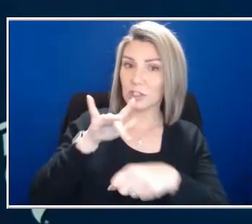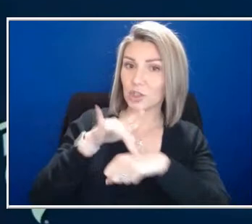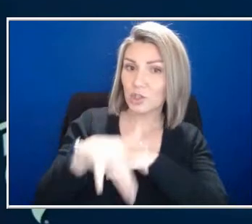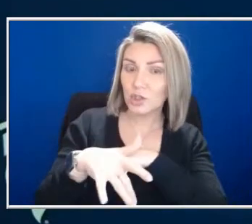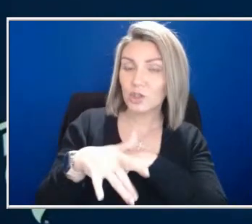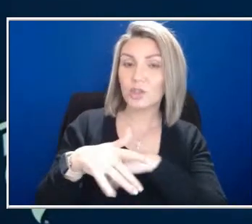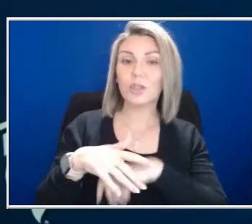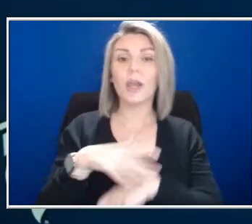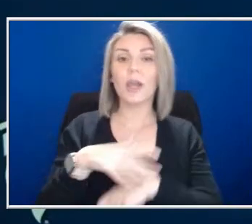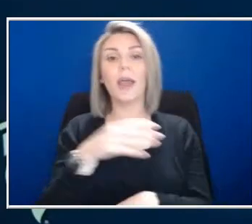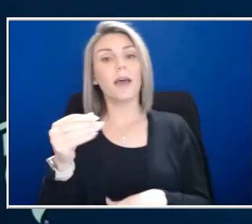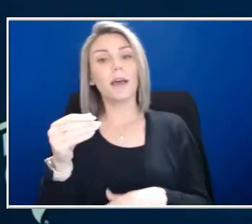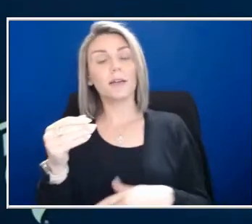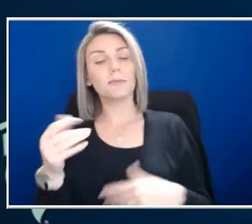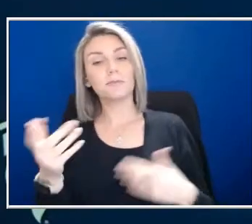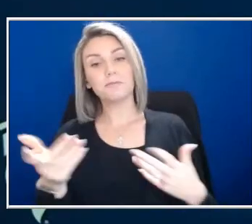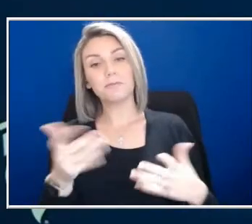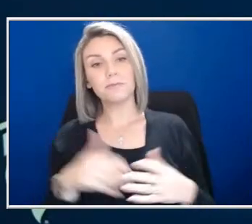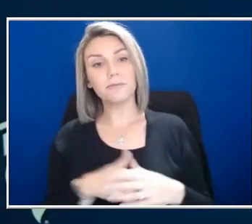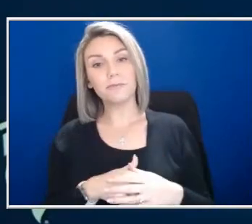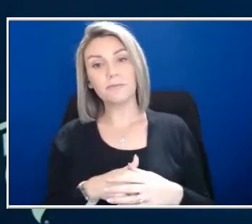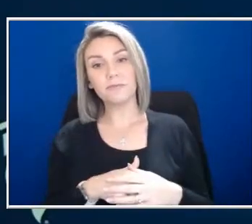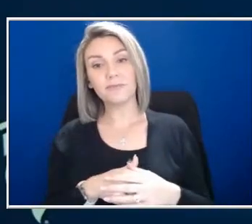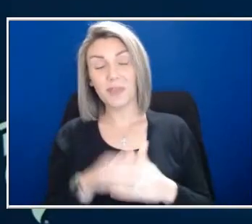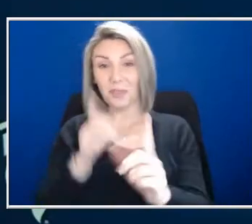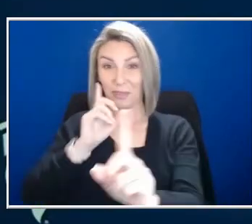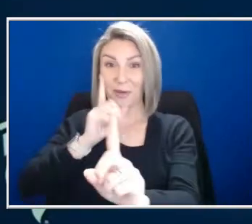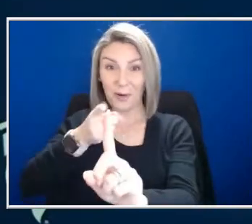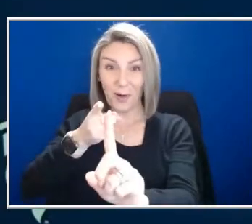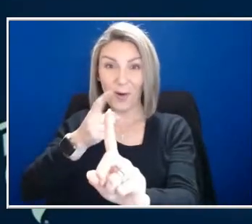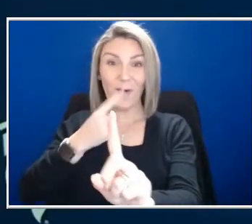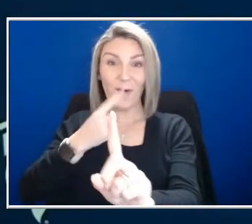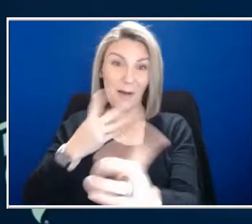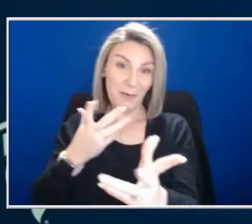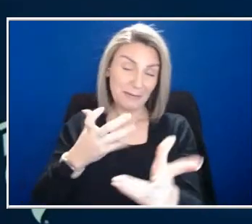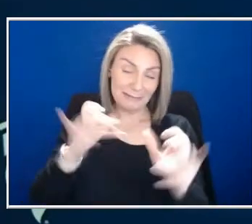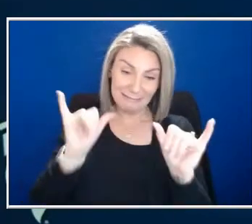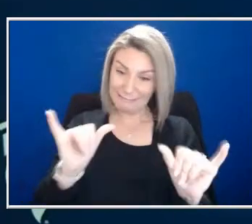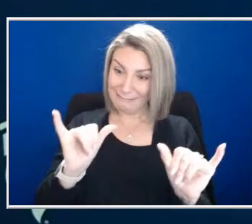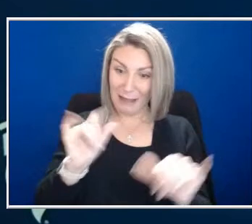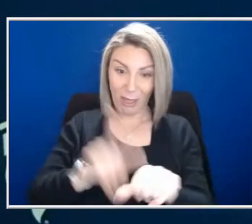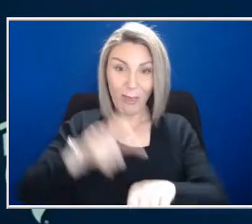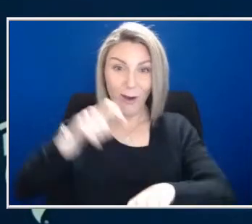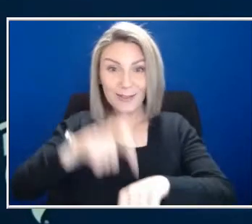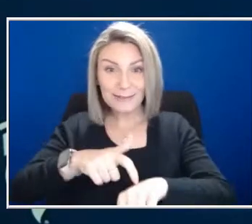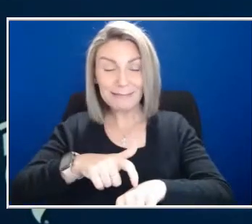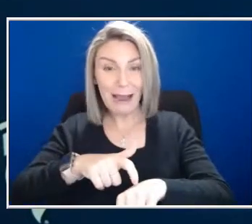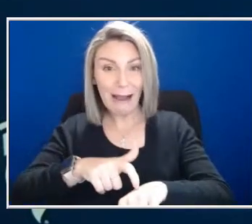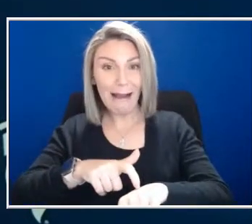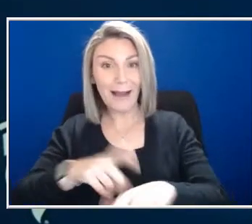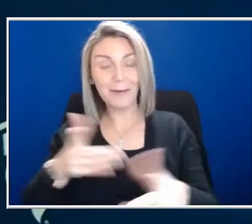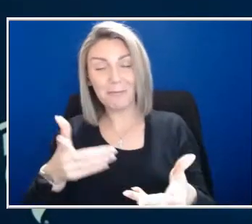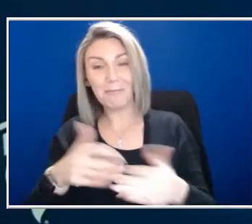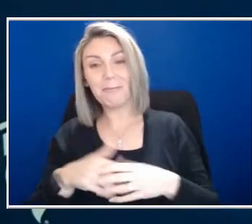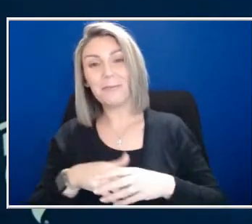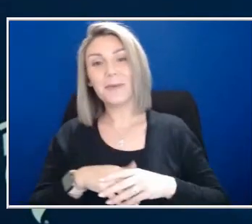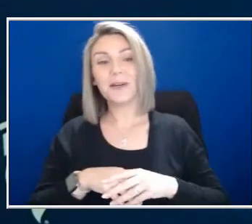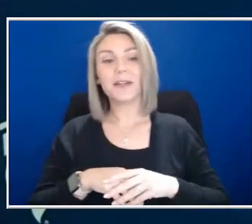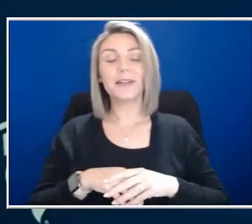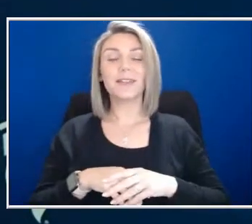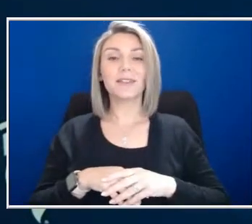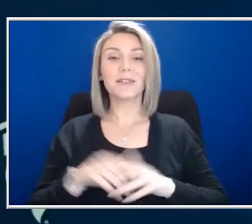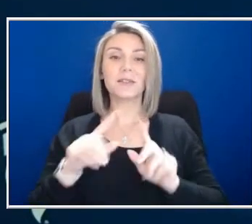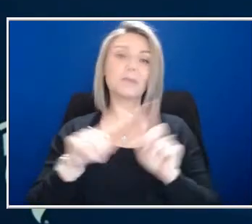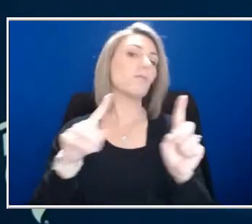And the goal is to hang around as long as I can. But what I realized is